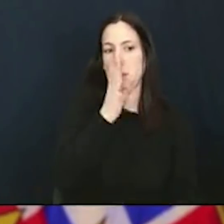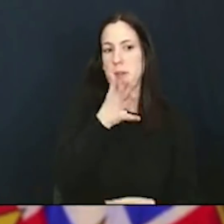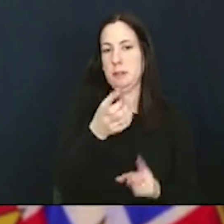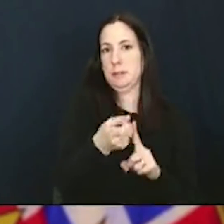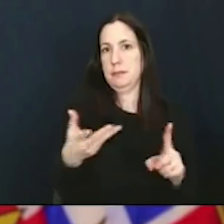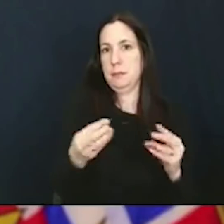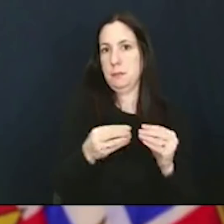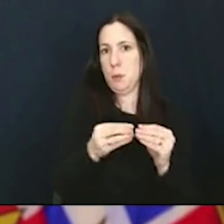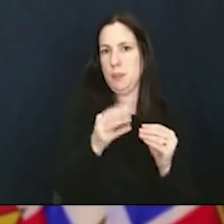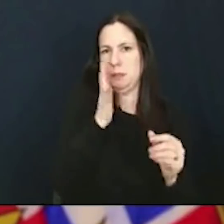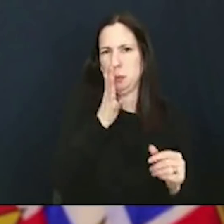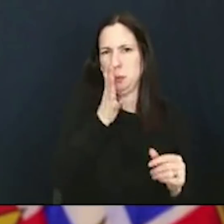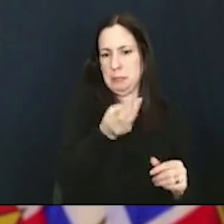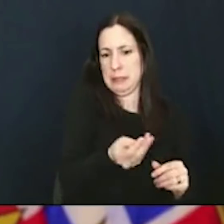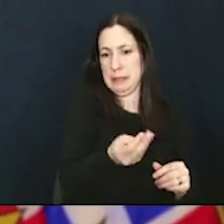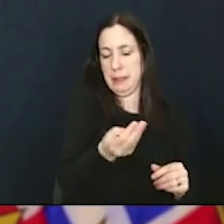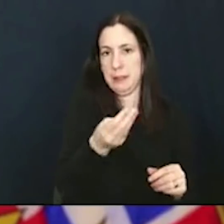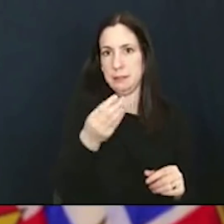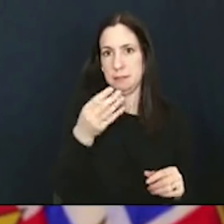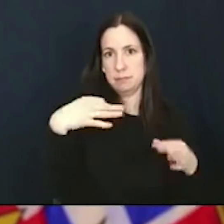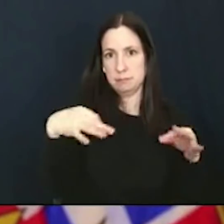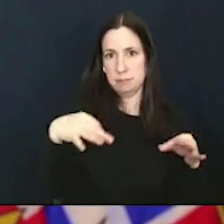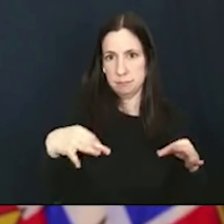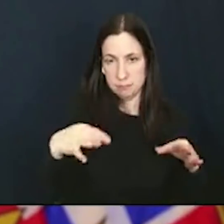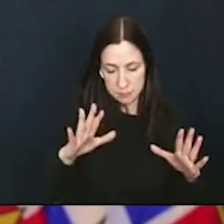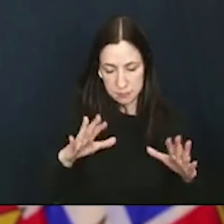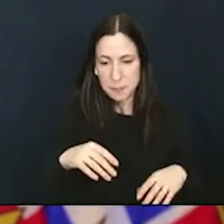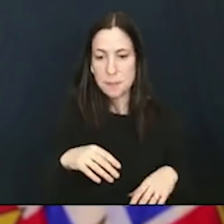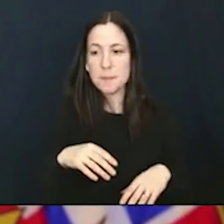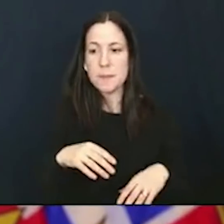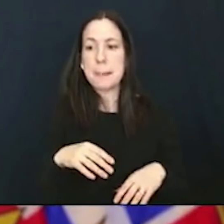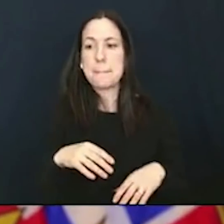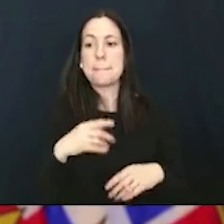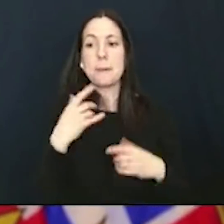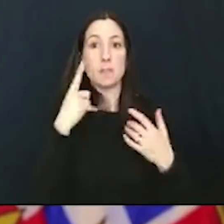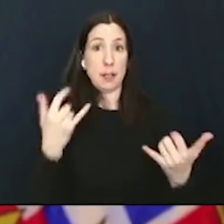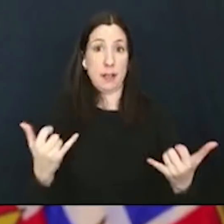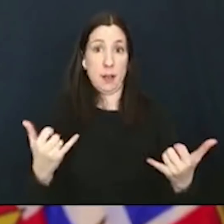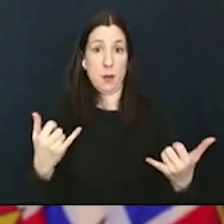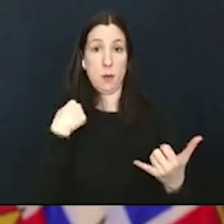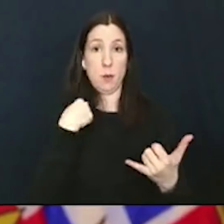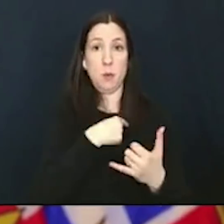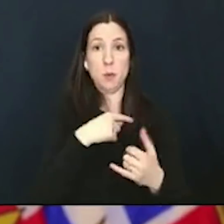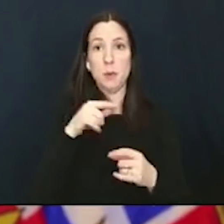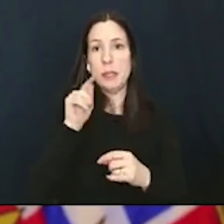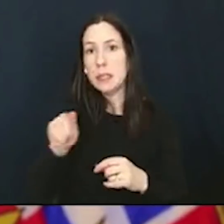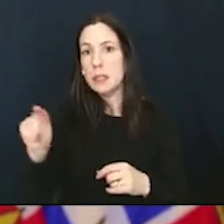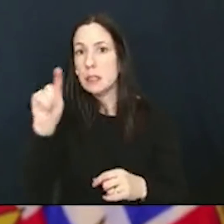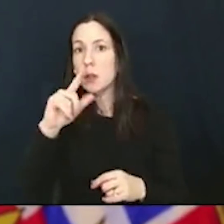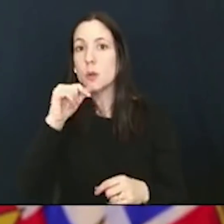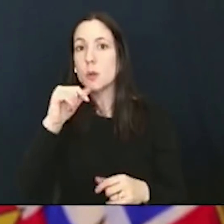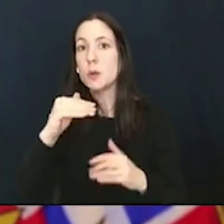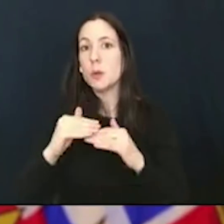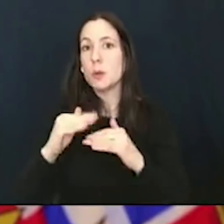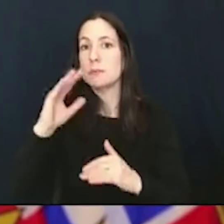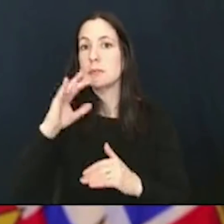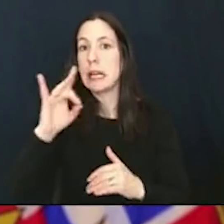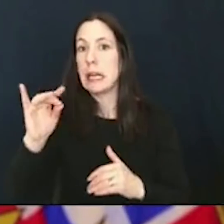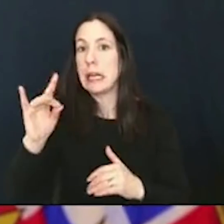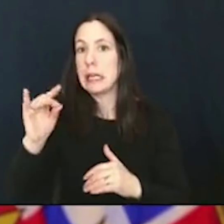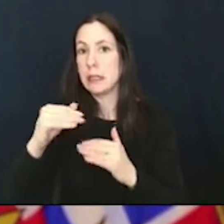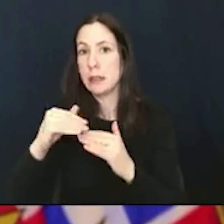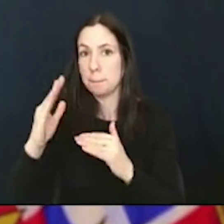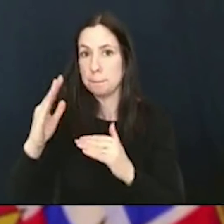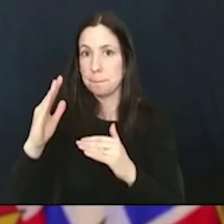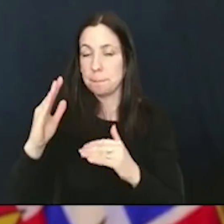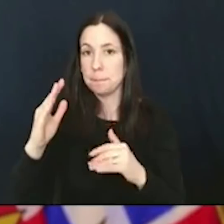that. But in the meantime, we are targeting people who are 80 and above, and they'll be